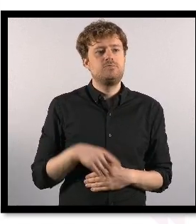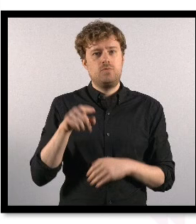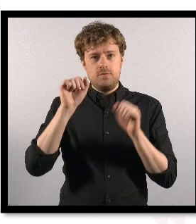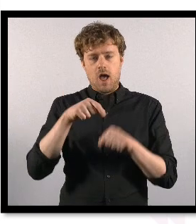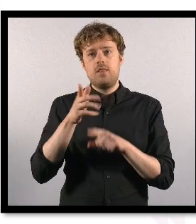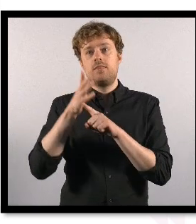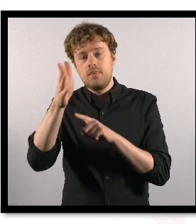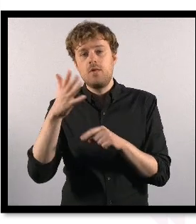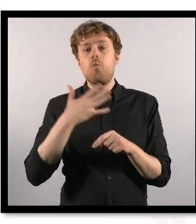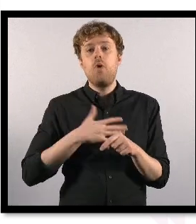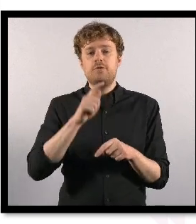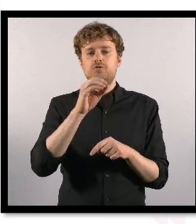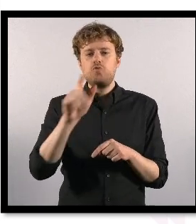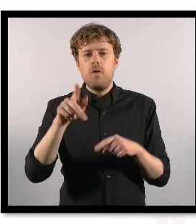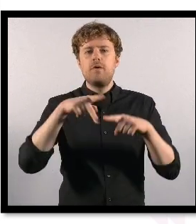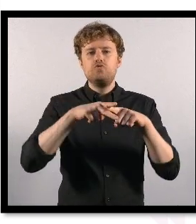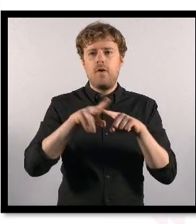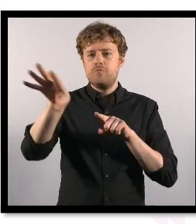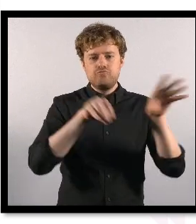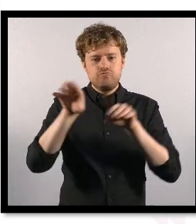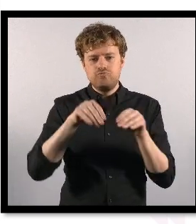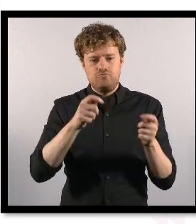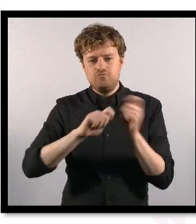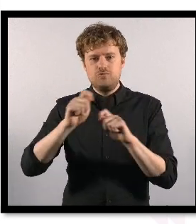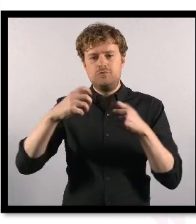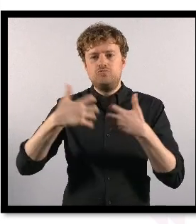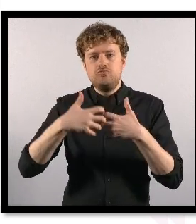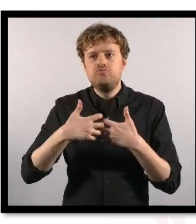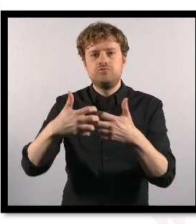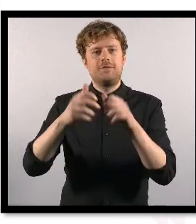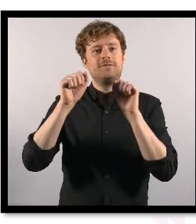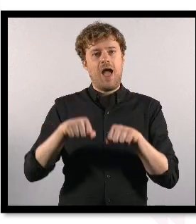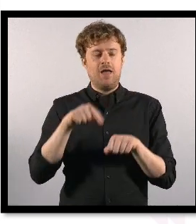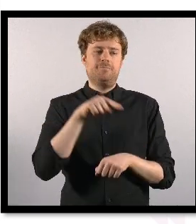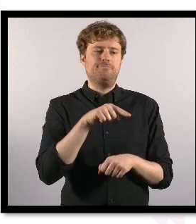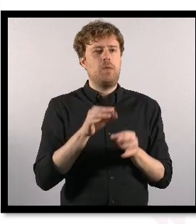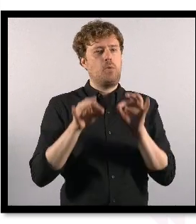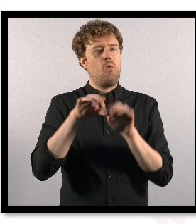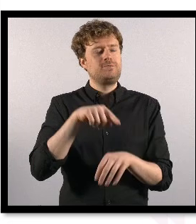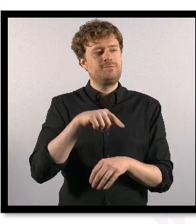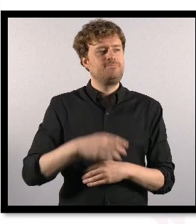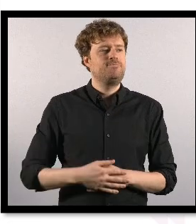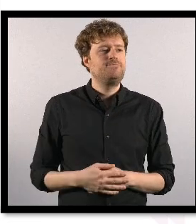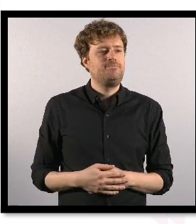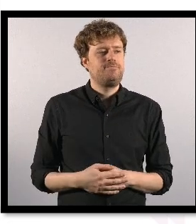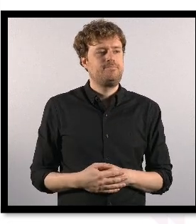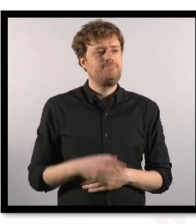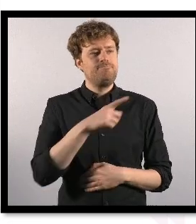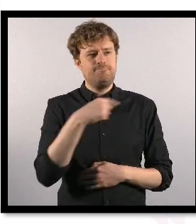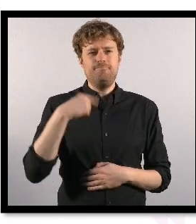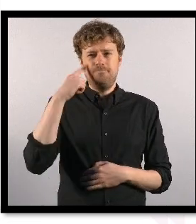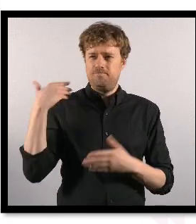of that, it wasn't obvious who was going to win the orchestrator wars. We had several different options for orchestrating